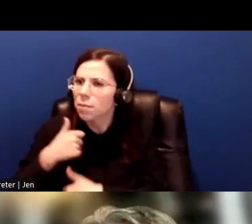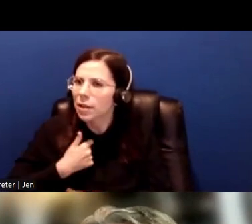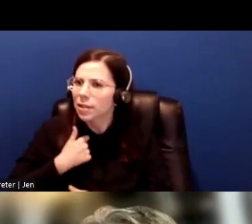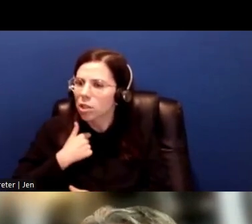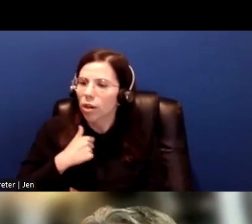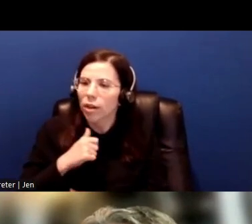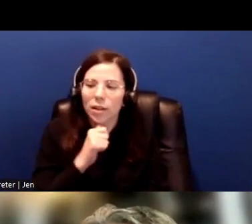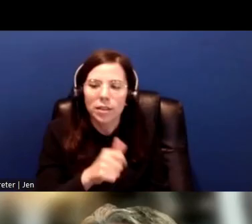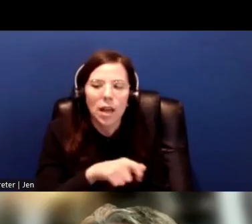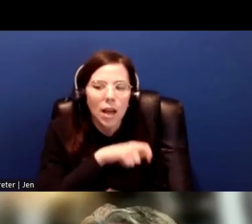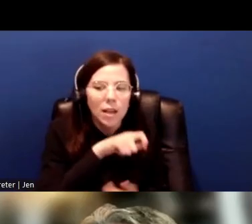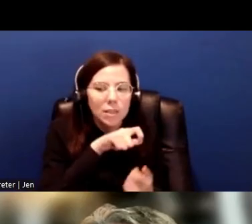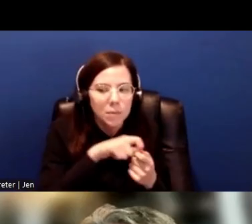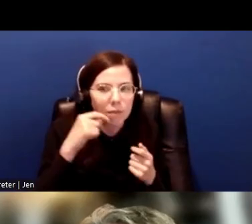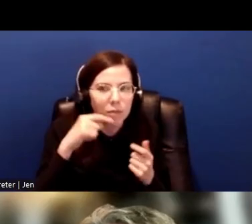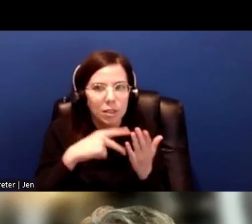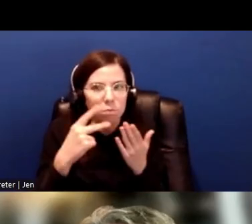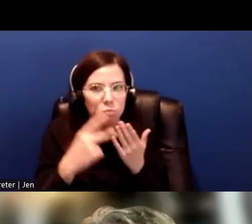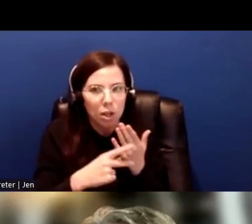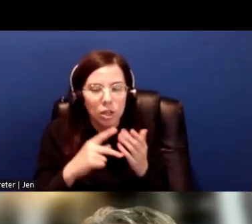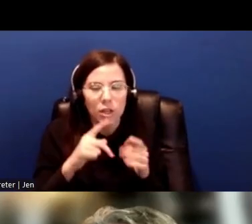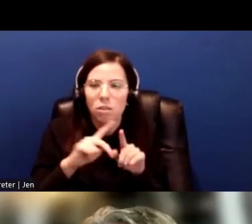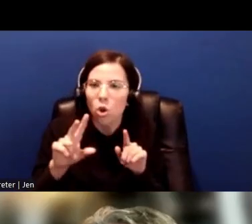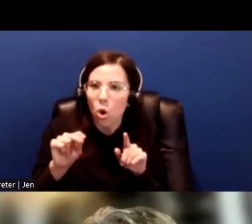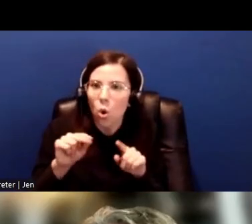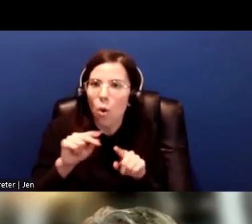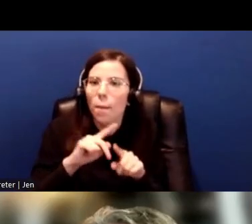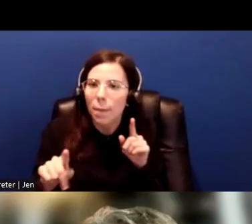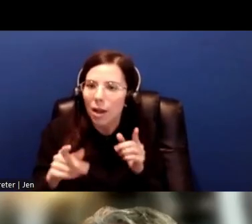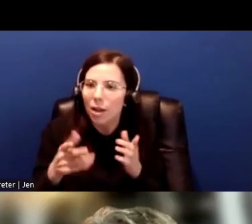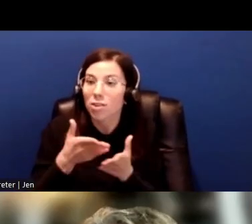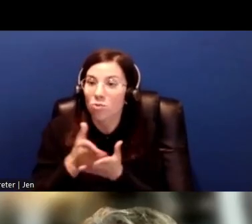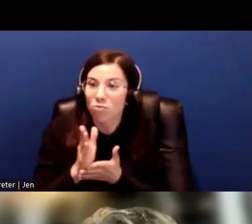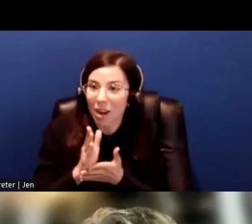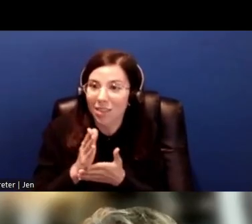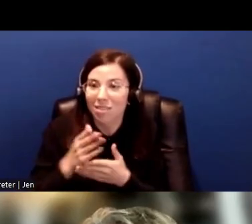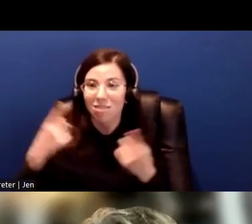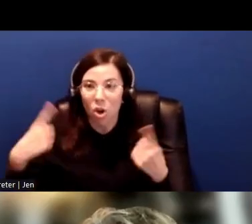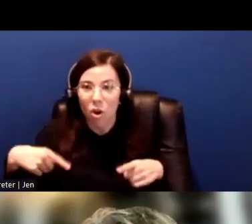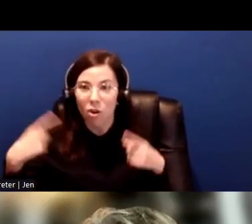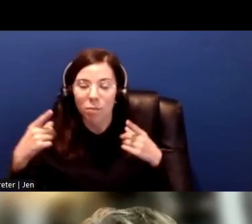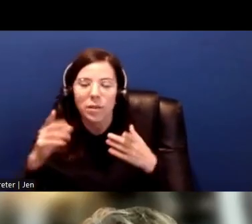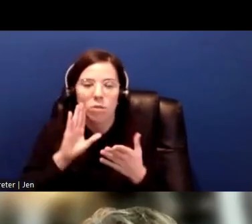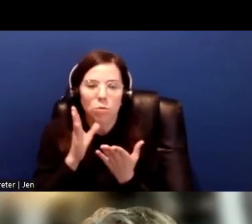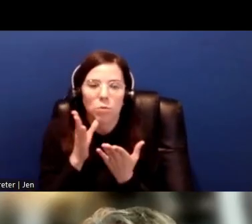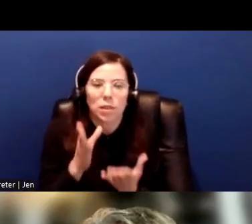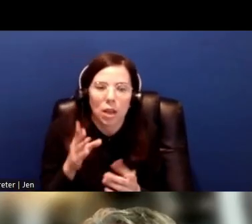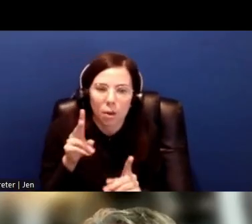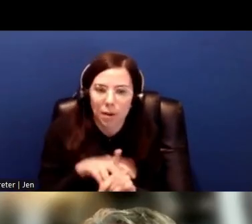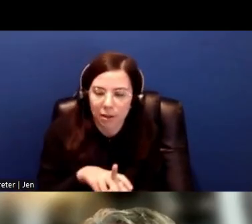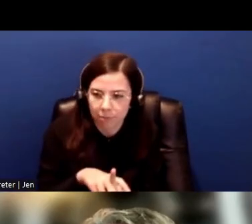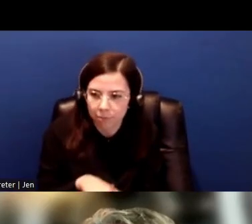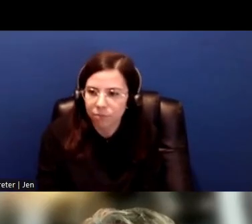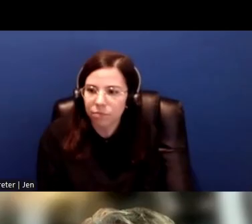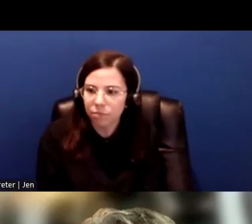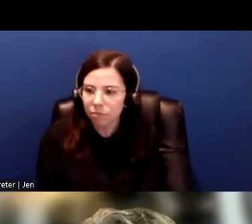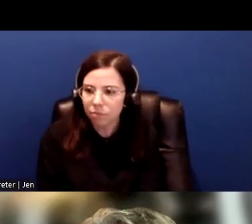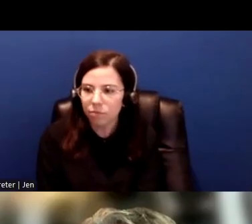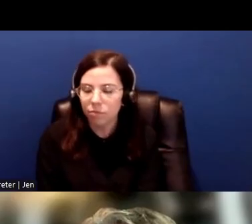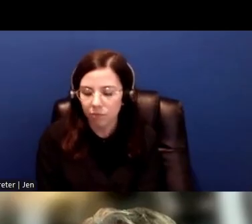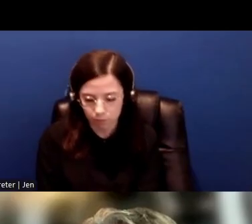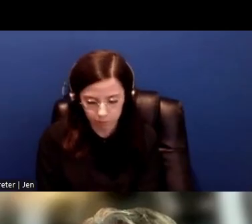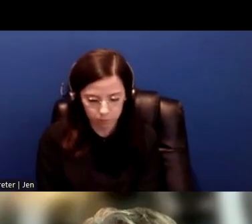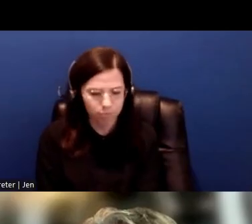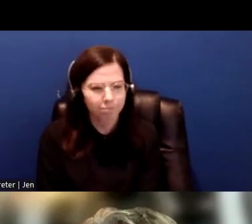isn't specific to this project, the rights arguments and all of that is going to apply. And so I, again, would